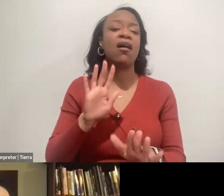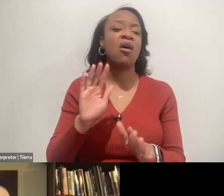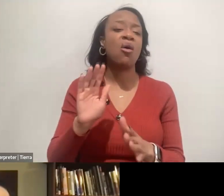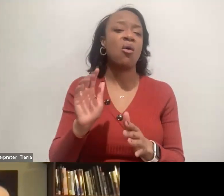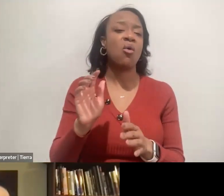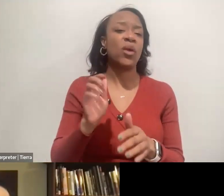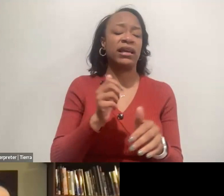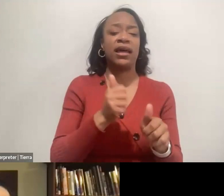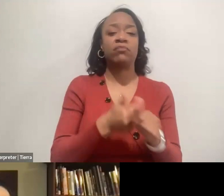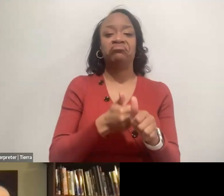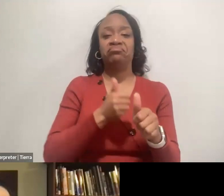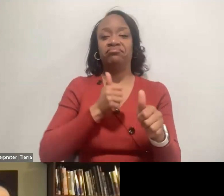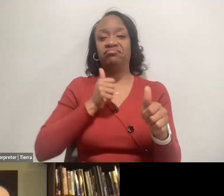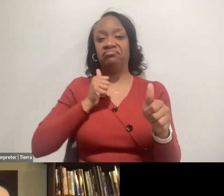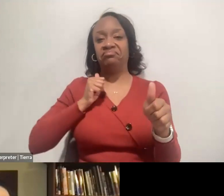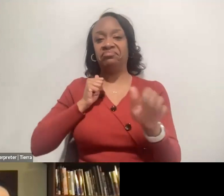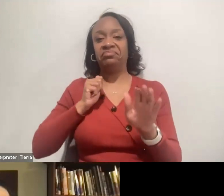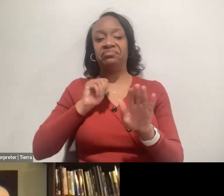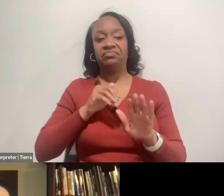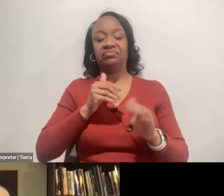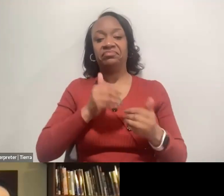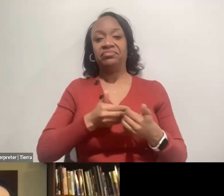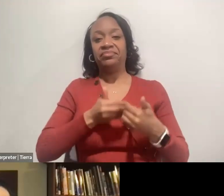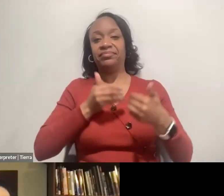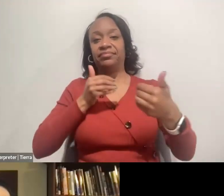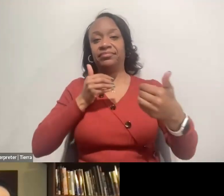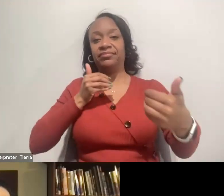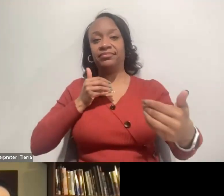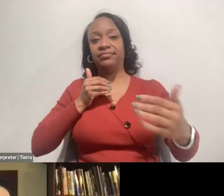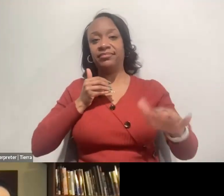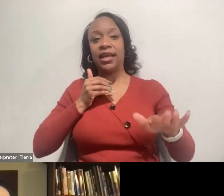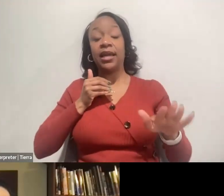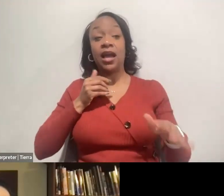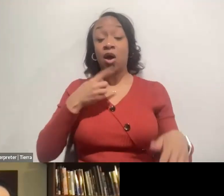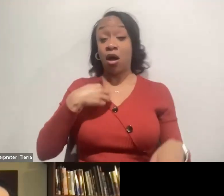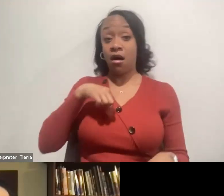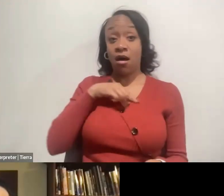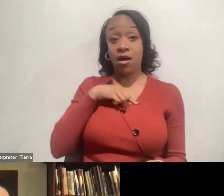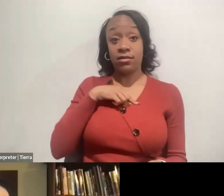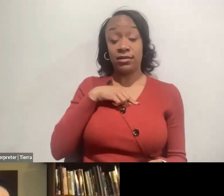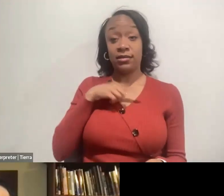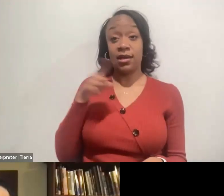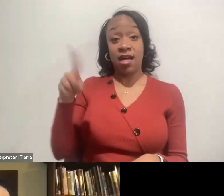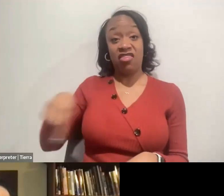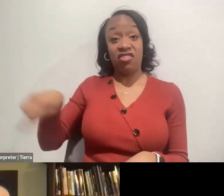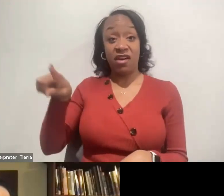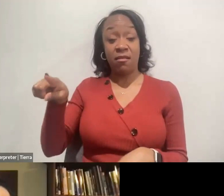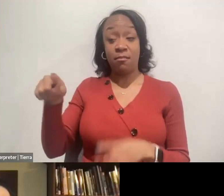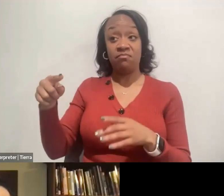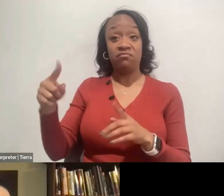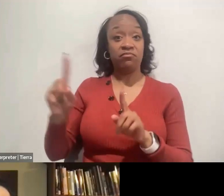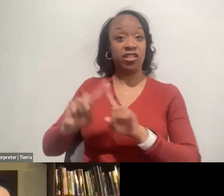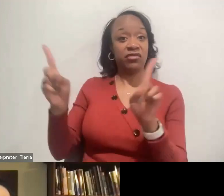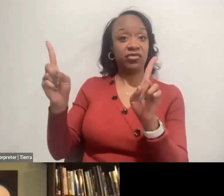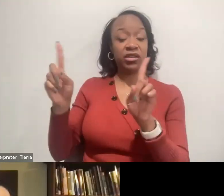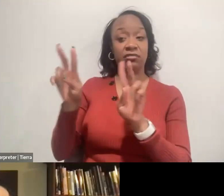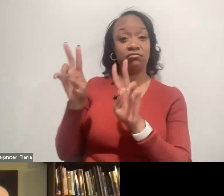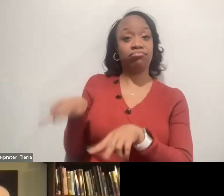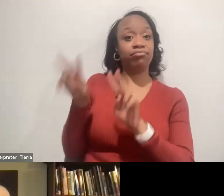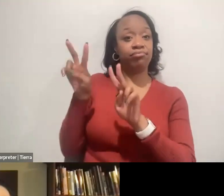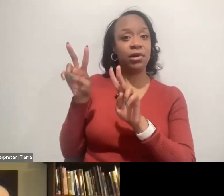or we are induced to distance ourselves from the humanity of certain others, then all kinds of atrocities become